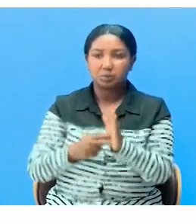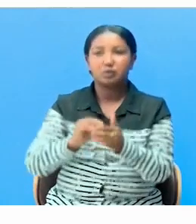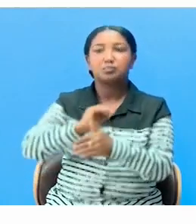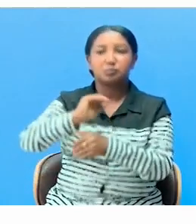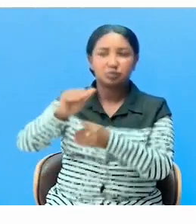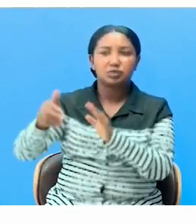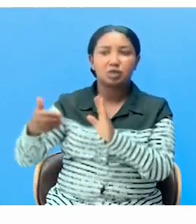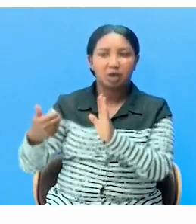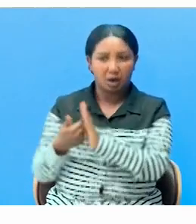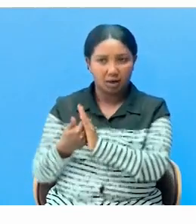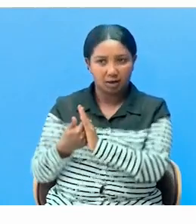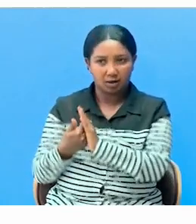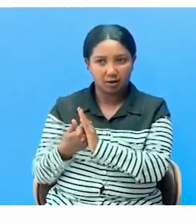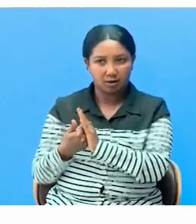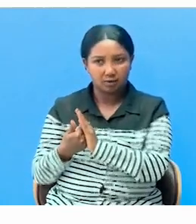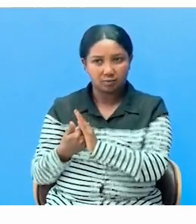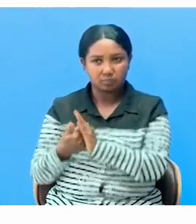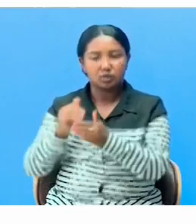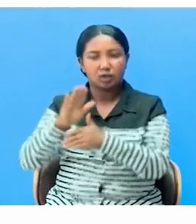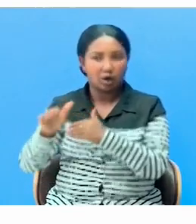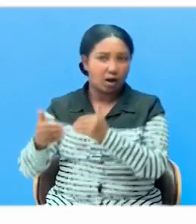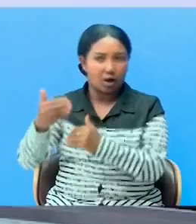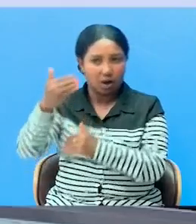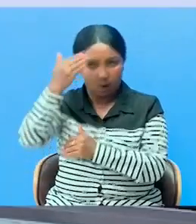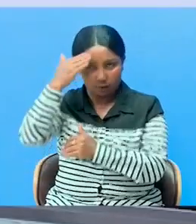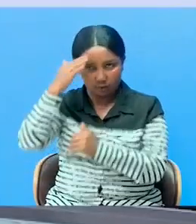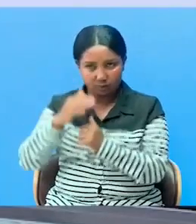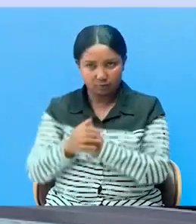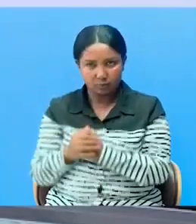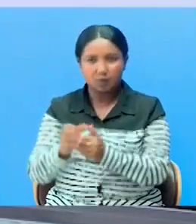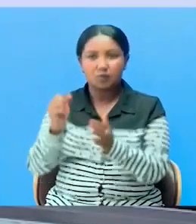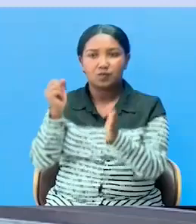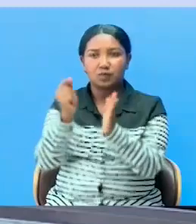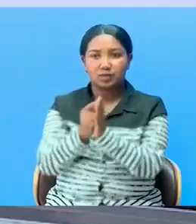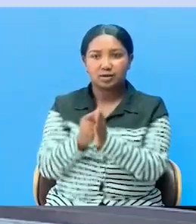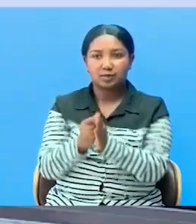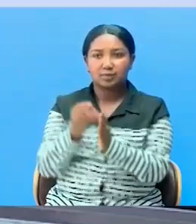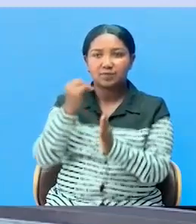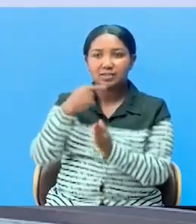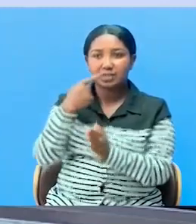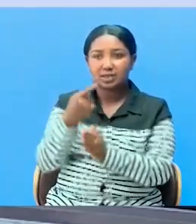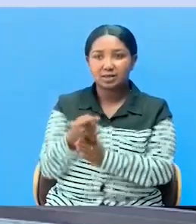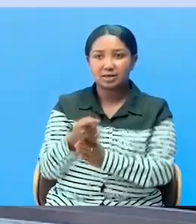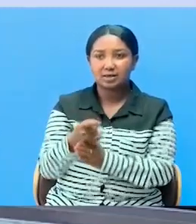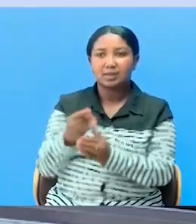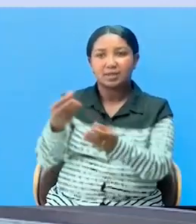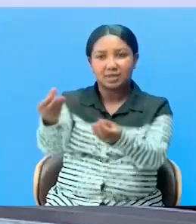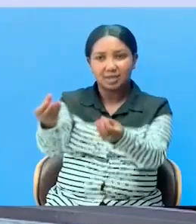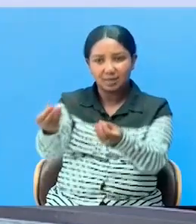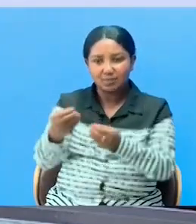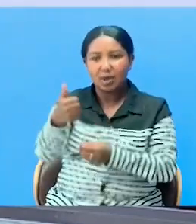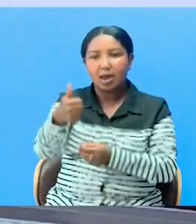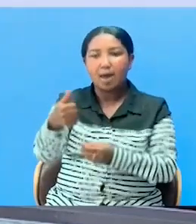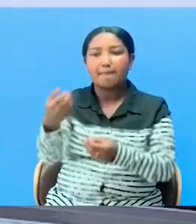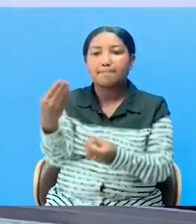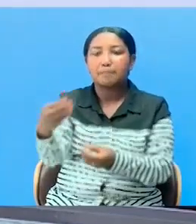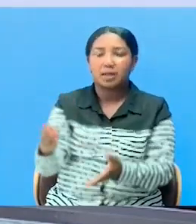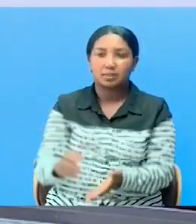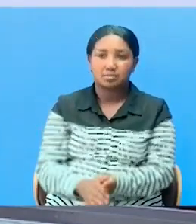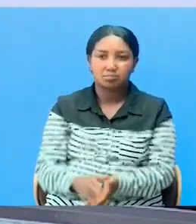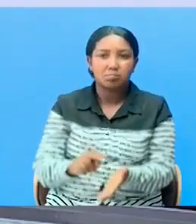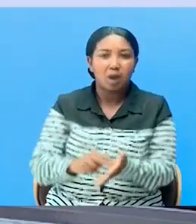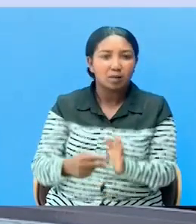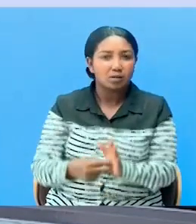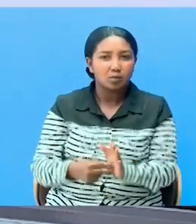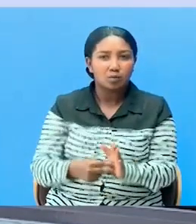general noun. For example, if I says, give me a pen, it means